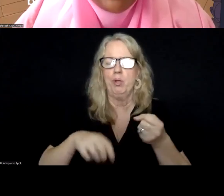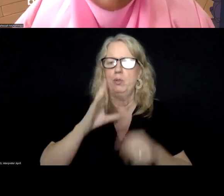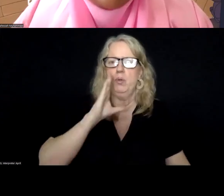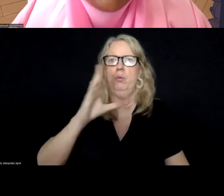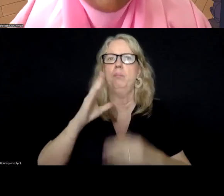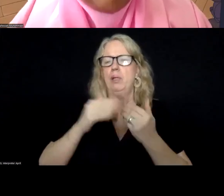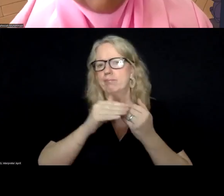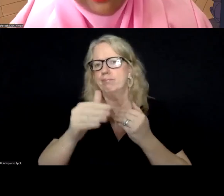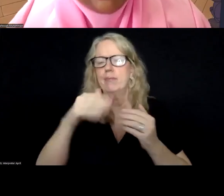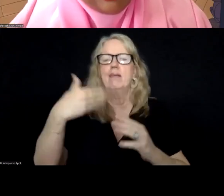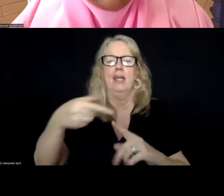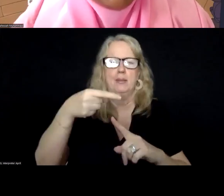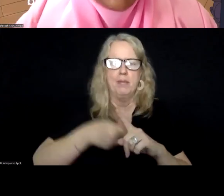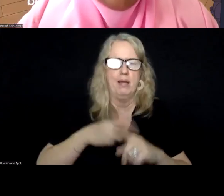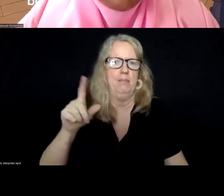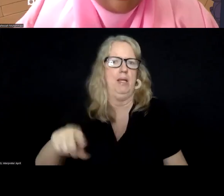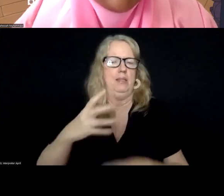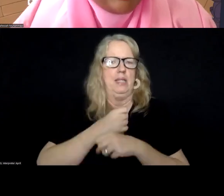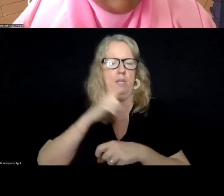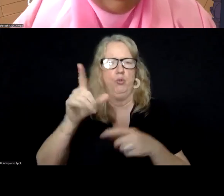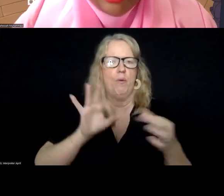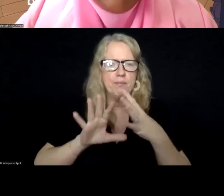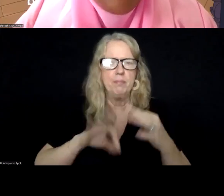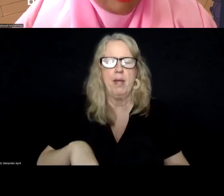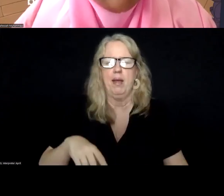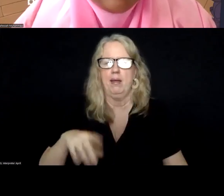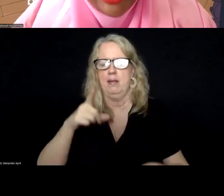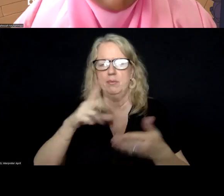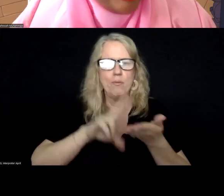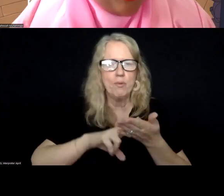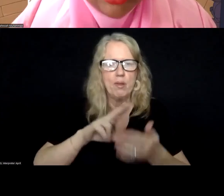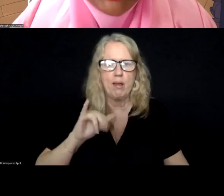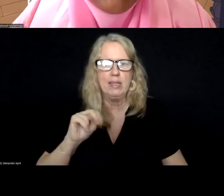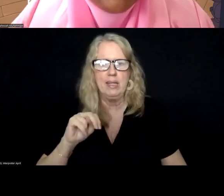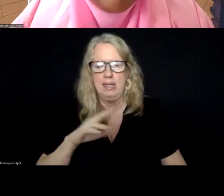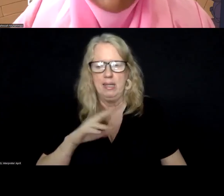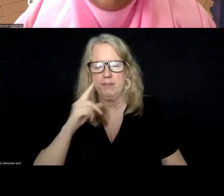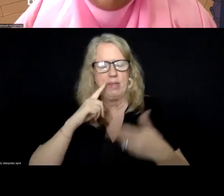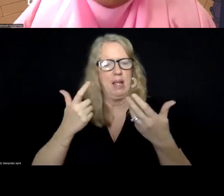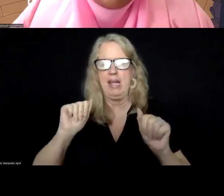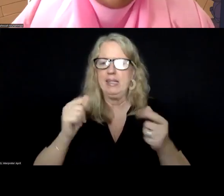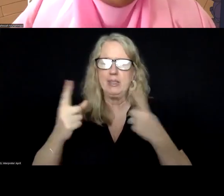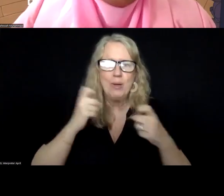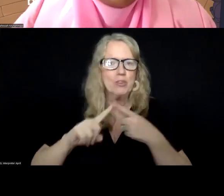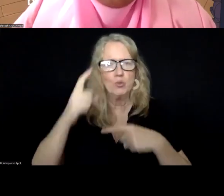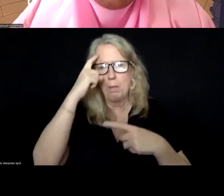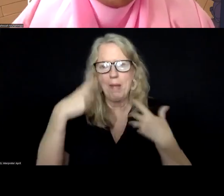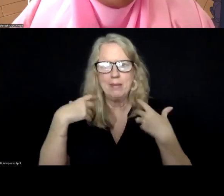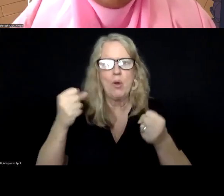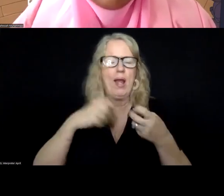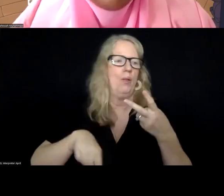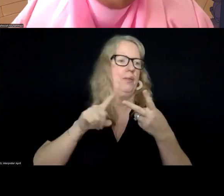next month. But I wanted to get your feedback. So if anyone logged in wanted ask any questions related to mental health, it could